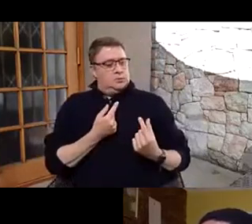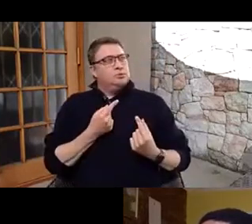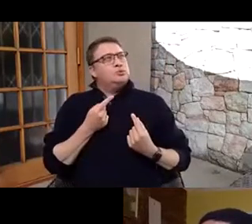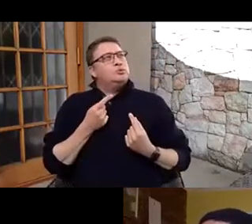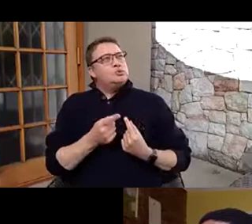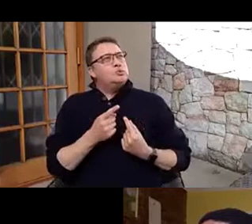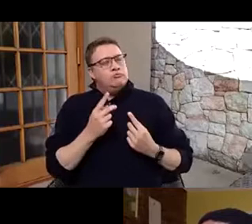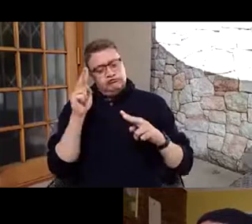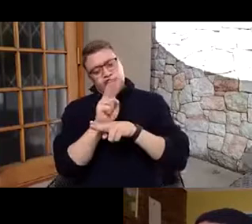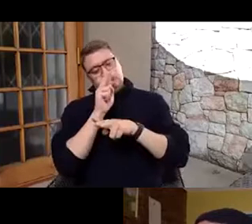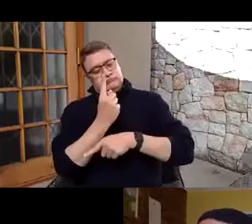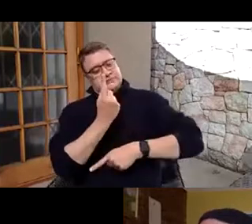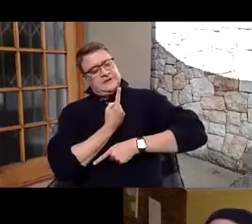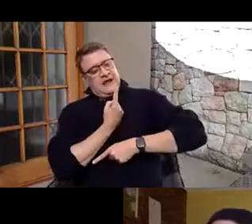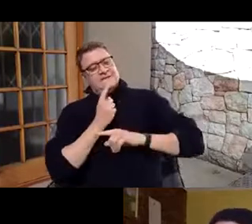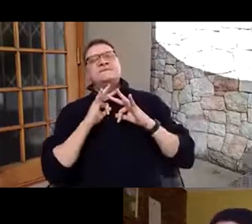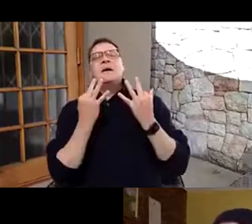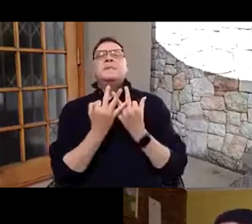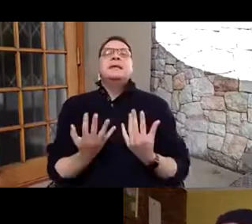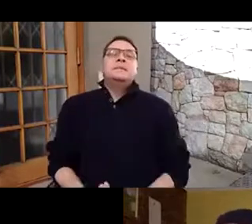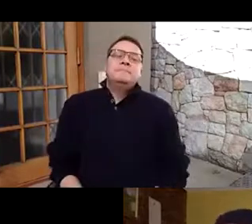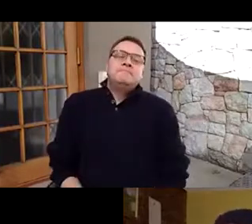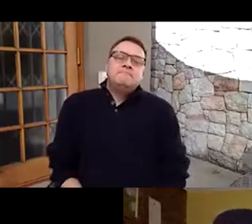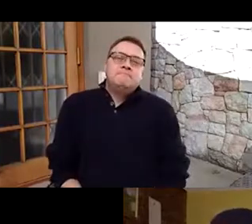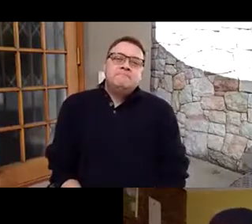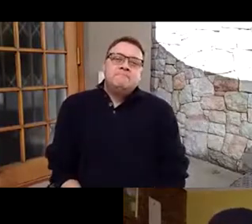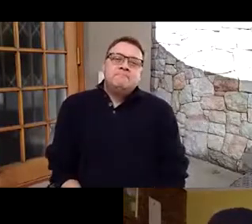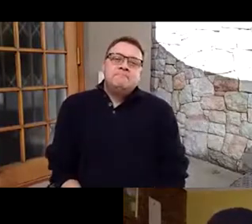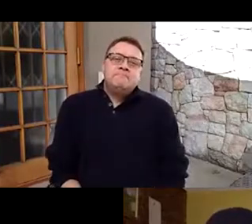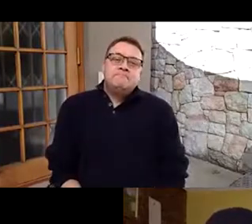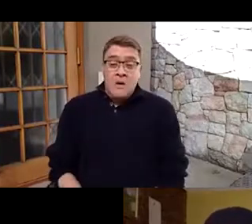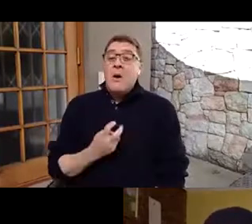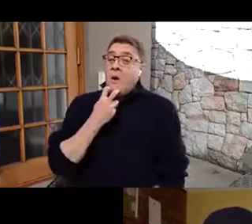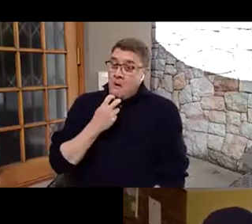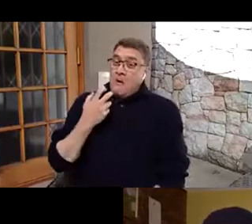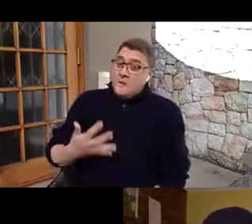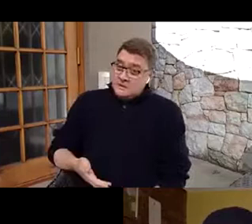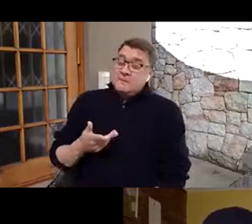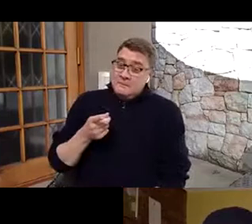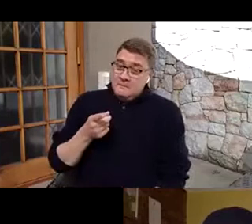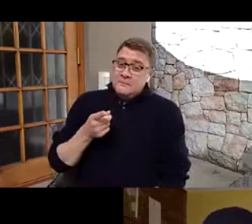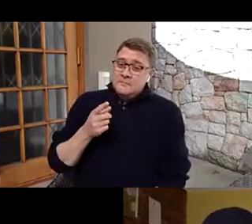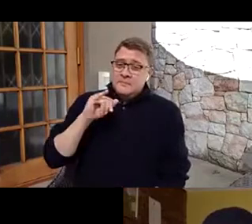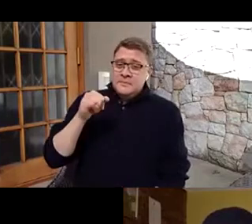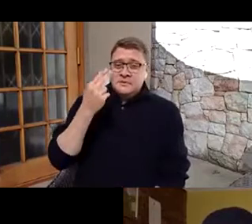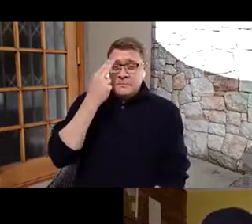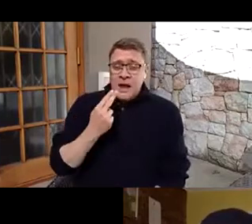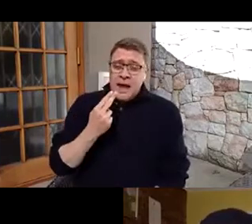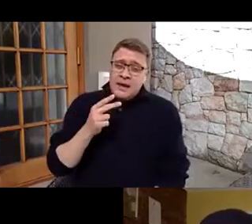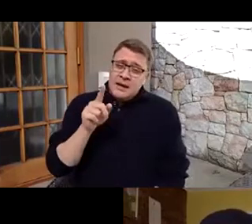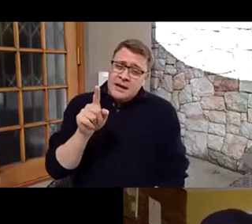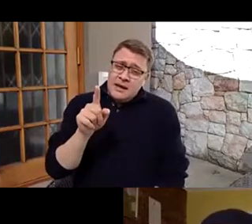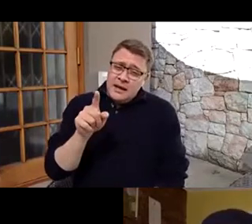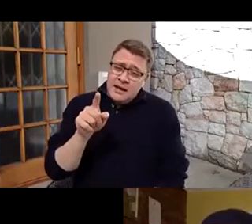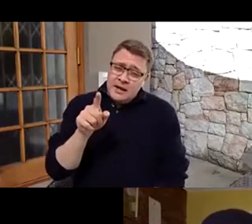take care of myself and my family. That's awesome. So can I ask a follow-up question? Do you